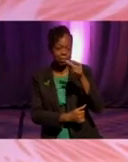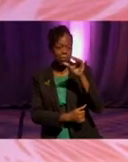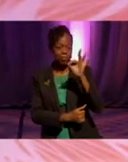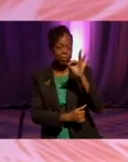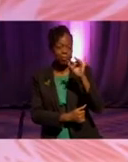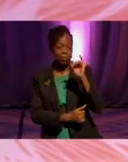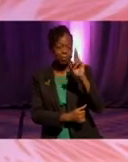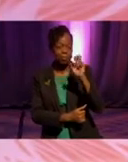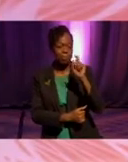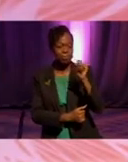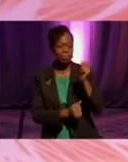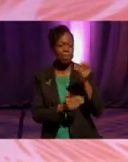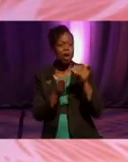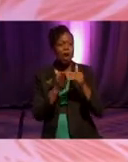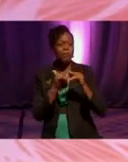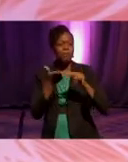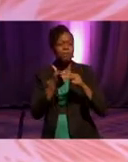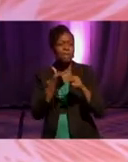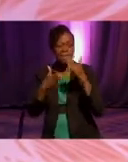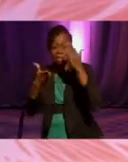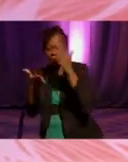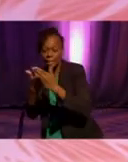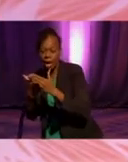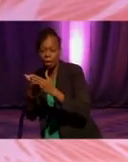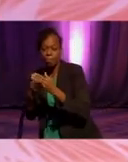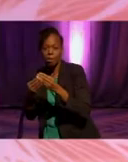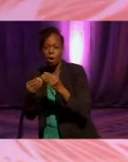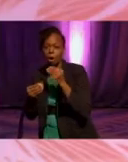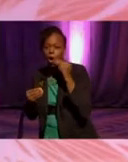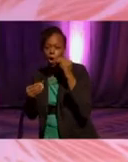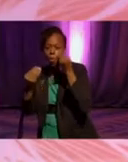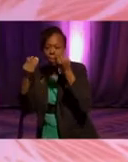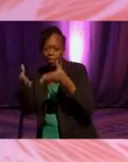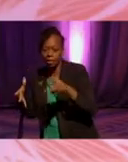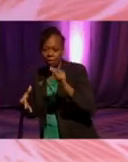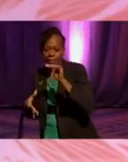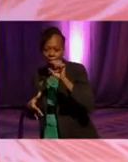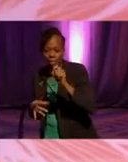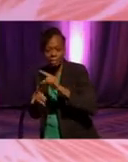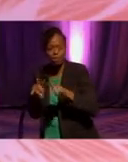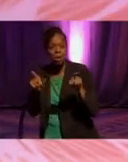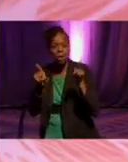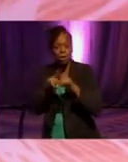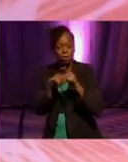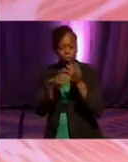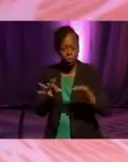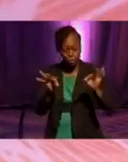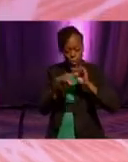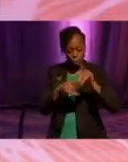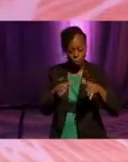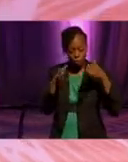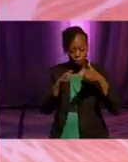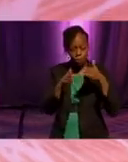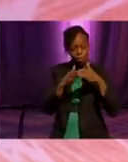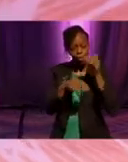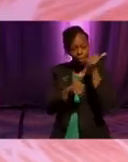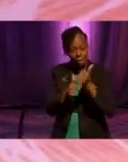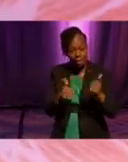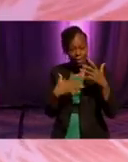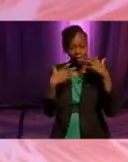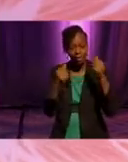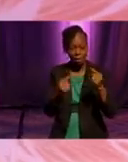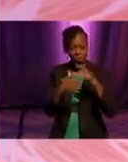ending homelessness. But it's so important when we're talking about any health outcome,